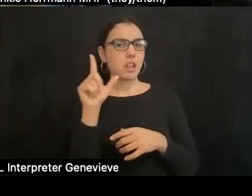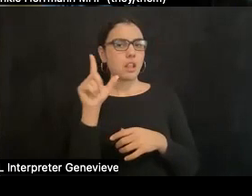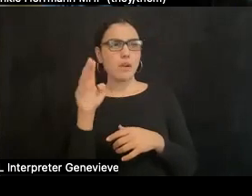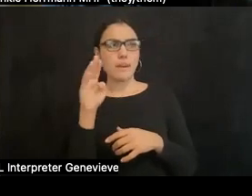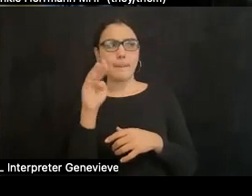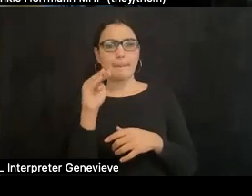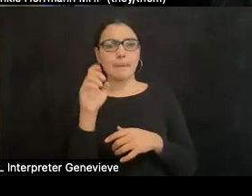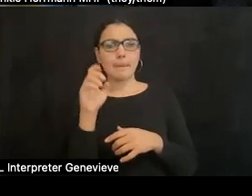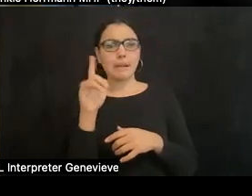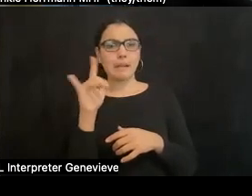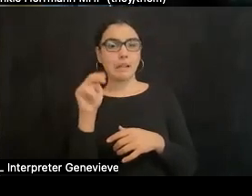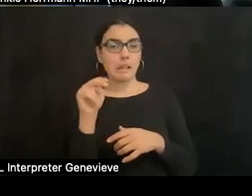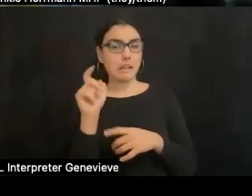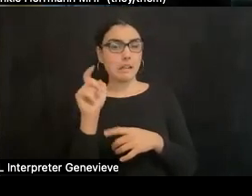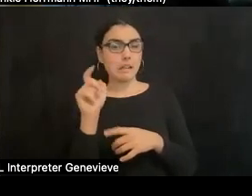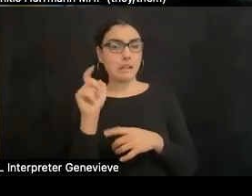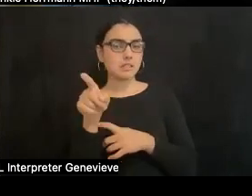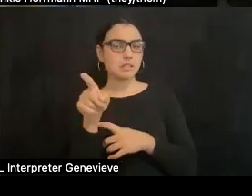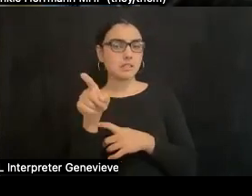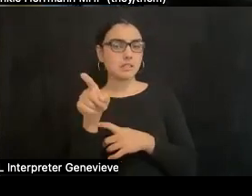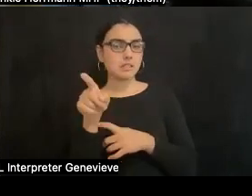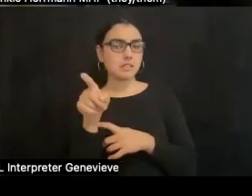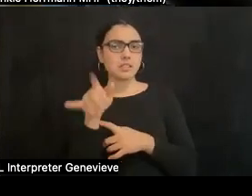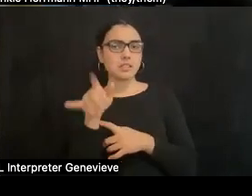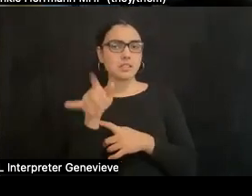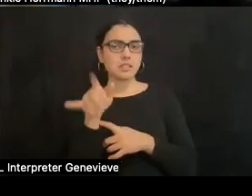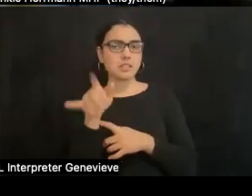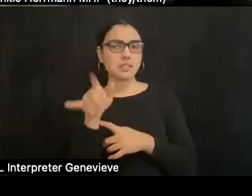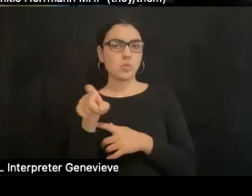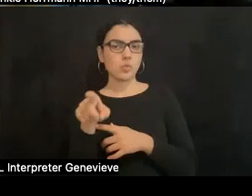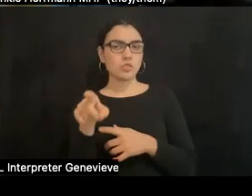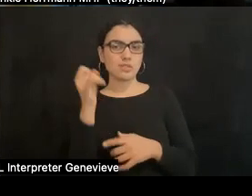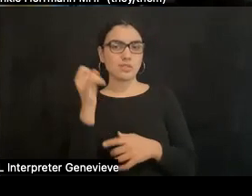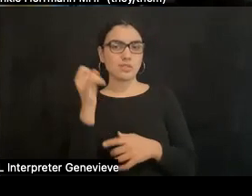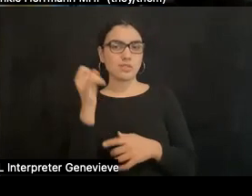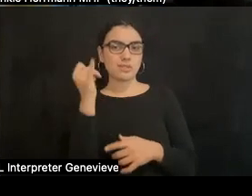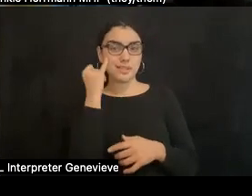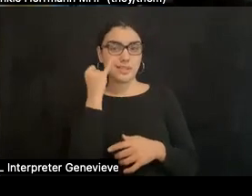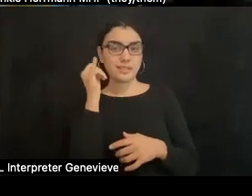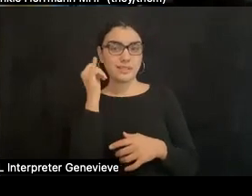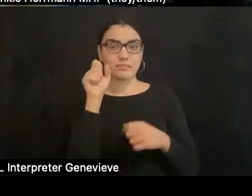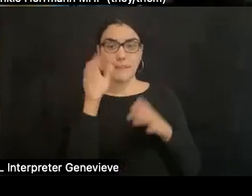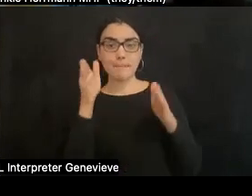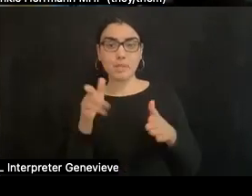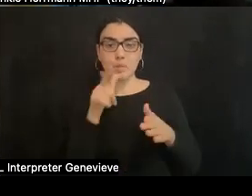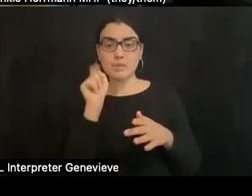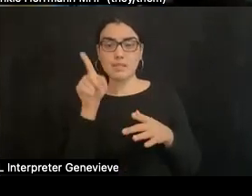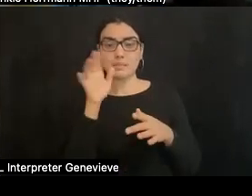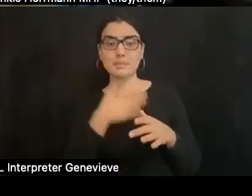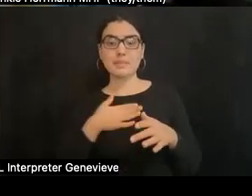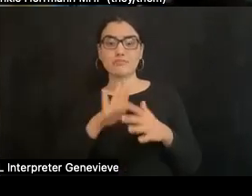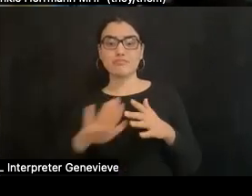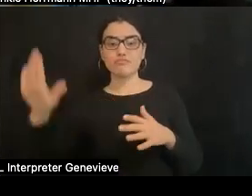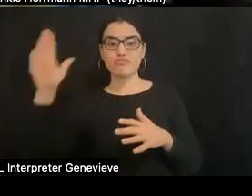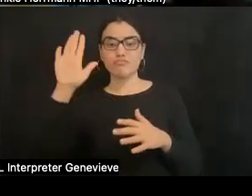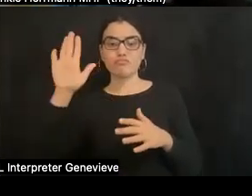that question, and we can, if you would like to raise your hand, we can unmute yourself if you want to